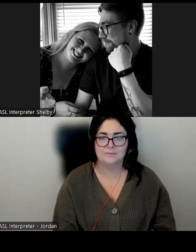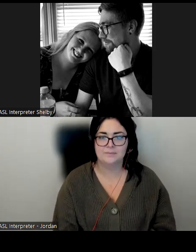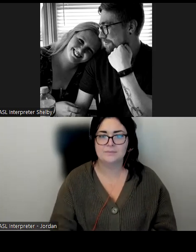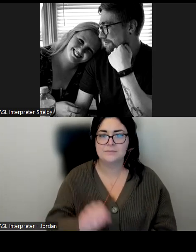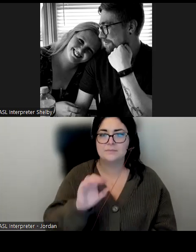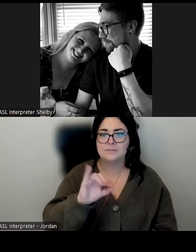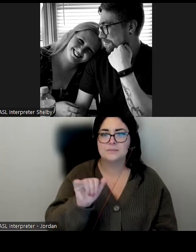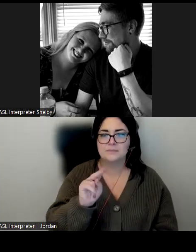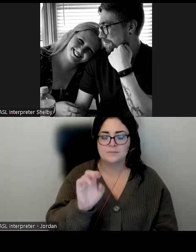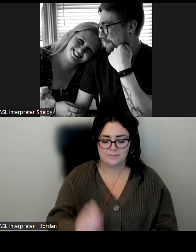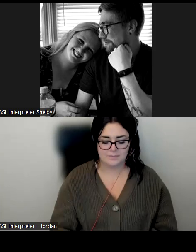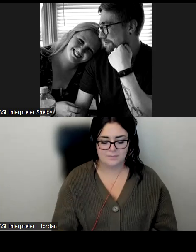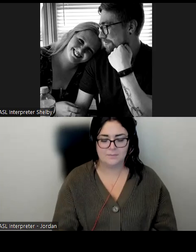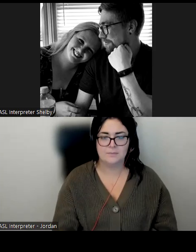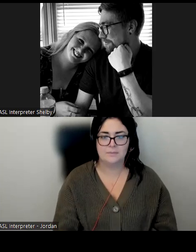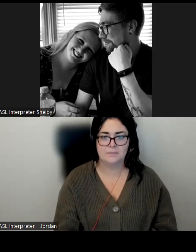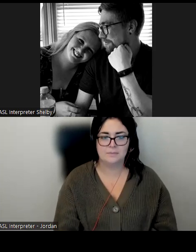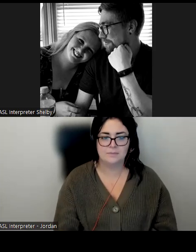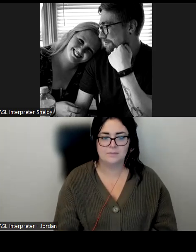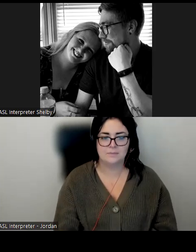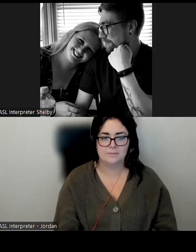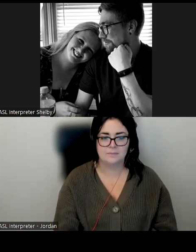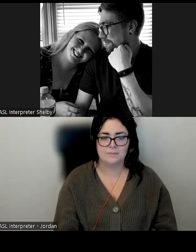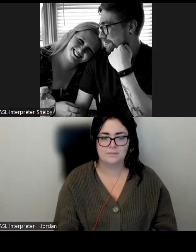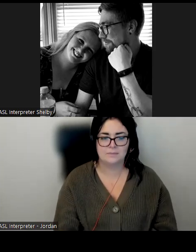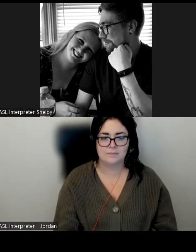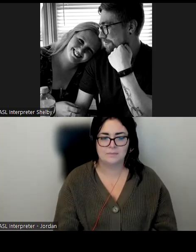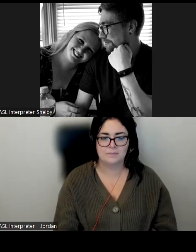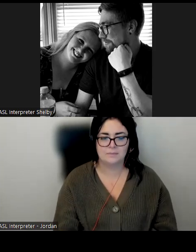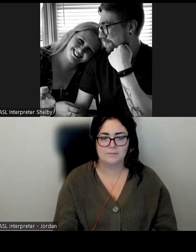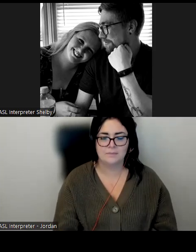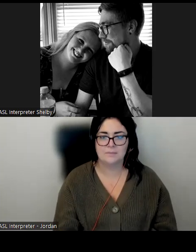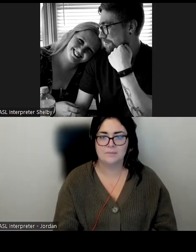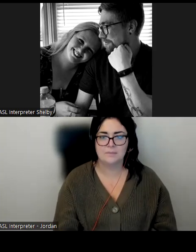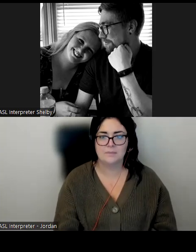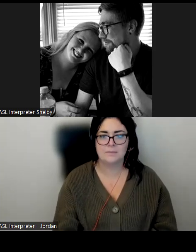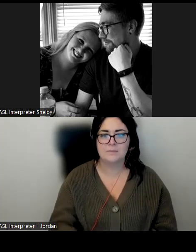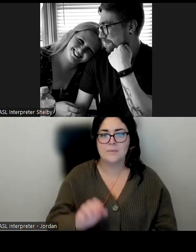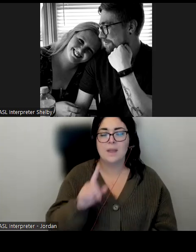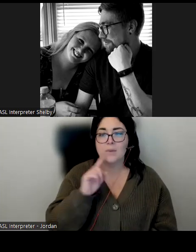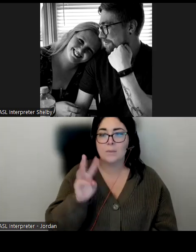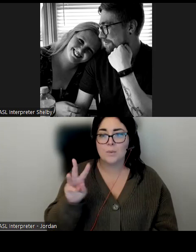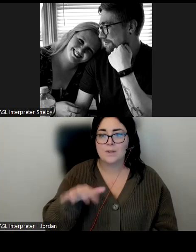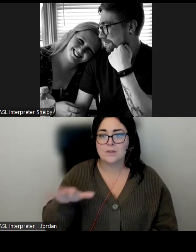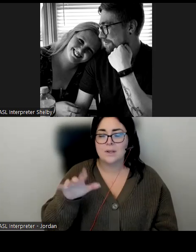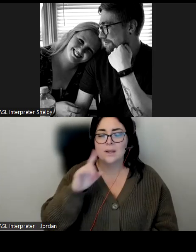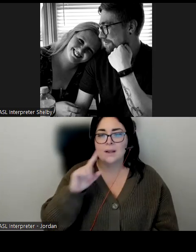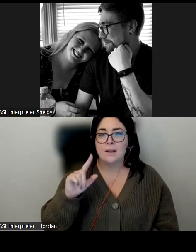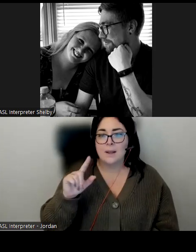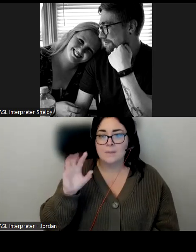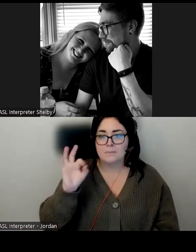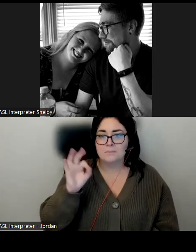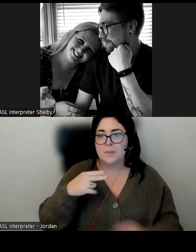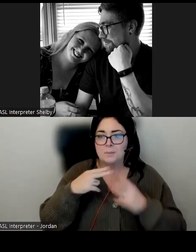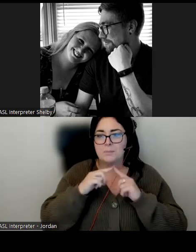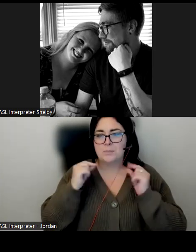Yes, I'm from Western Zone, and I'm a priest in Port Bath, actually. I'm wondering, is there